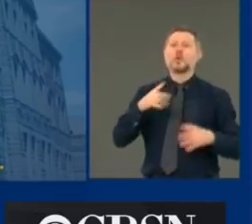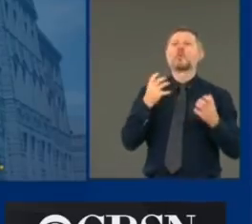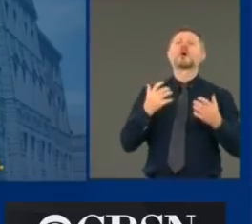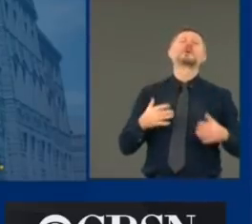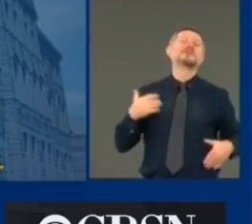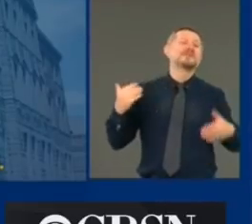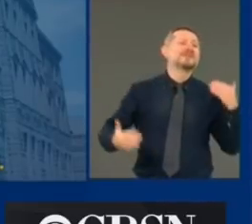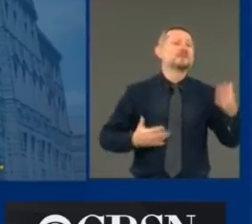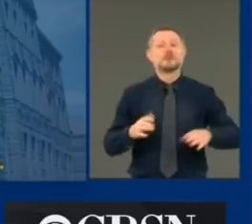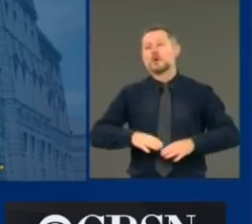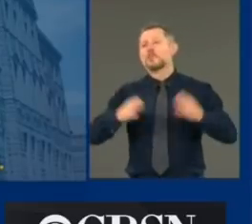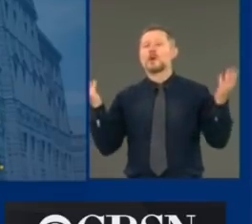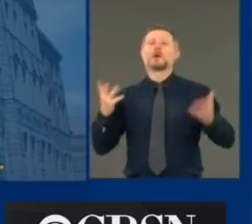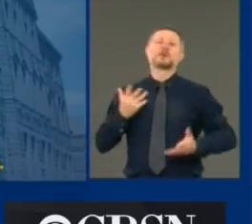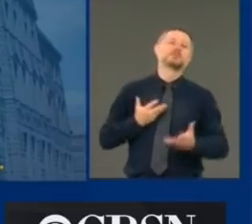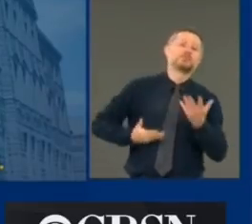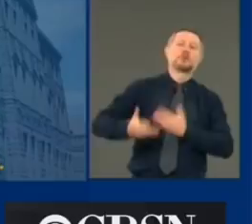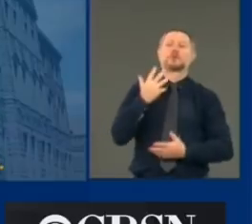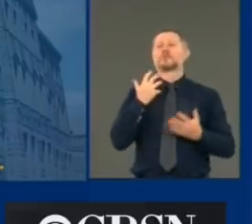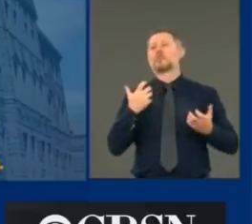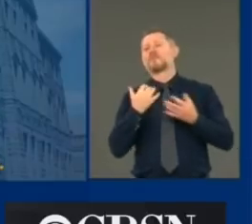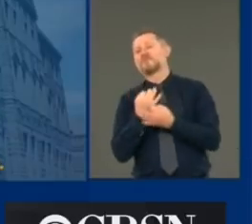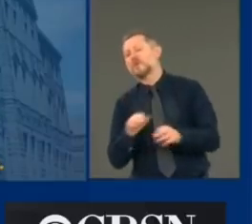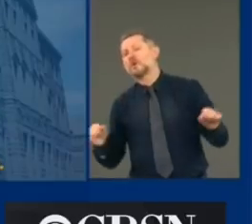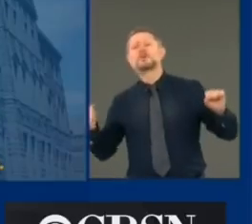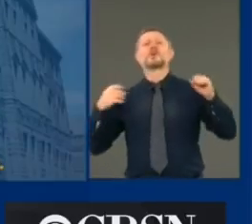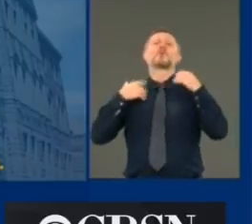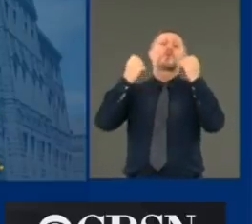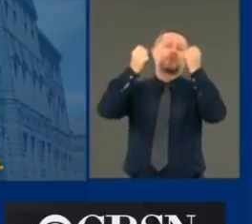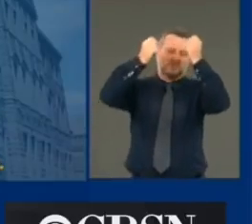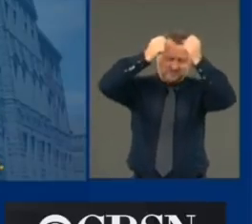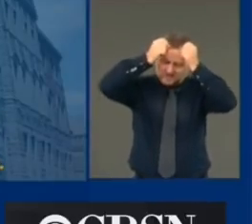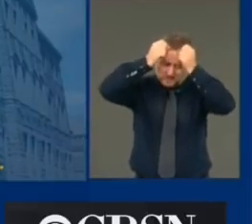to reopen, everybody wants freedom. I get it.